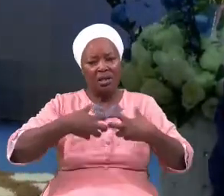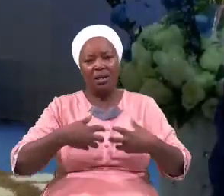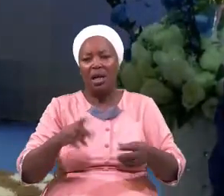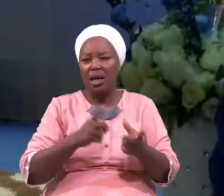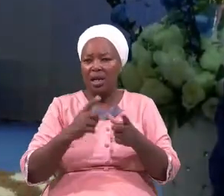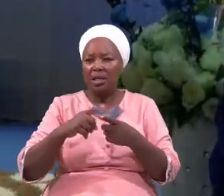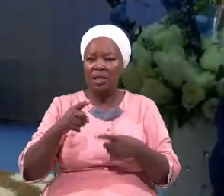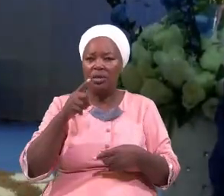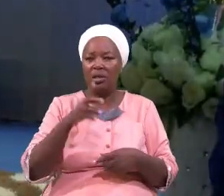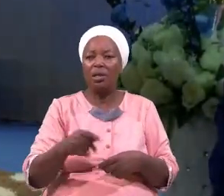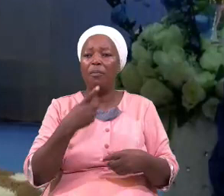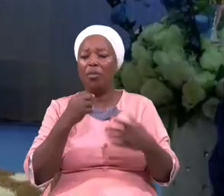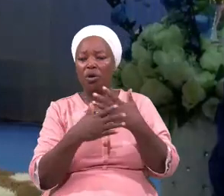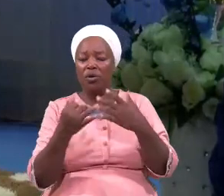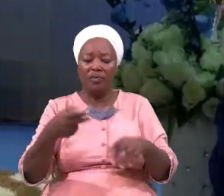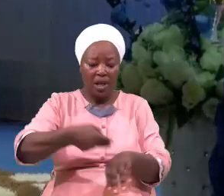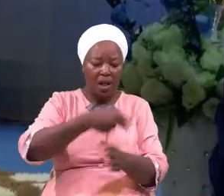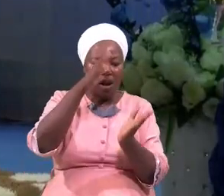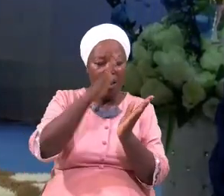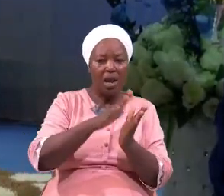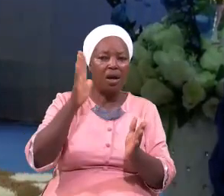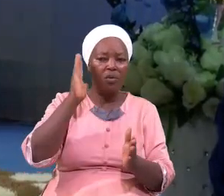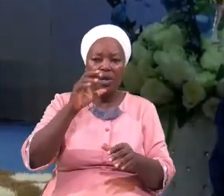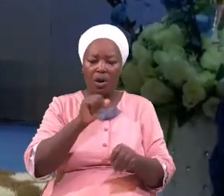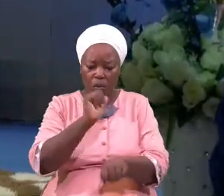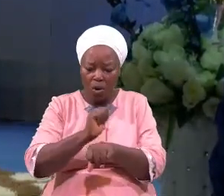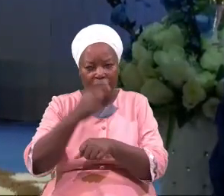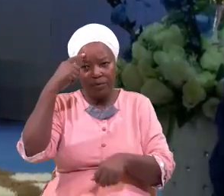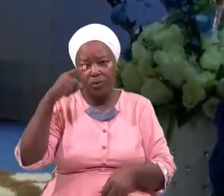the blood of the Lamb will avail for you.